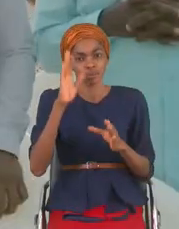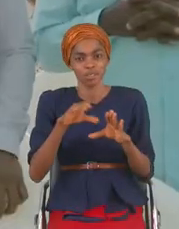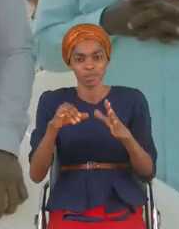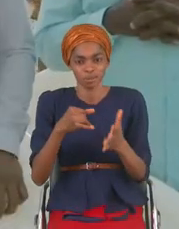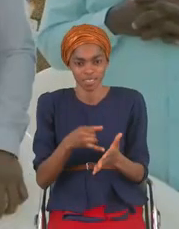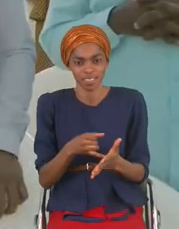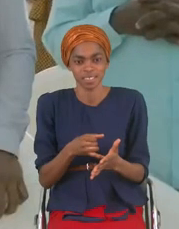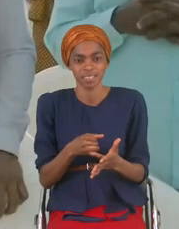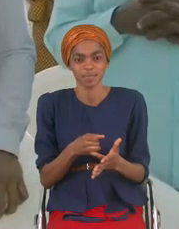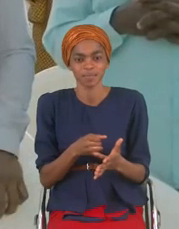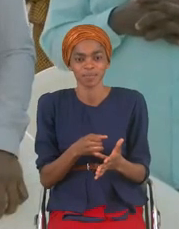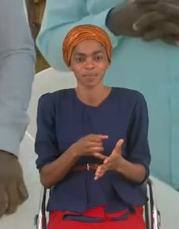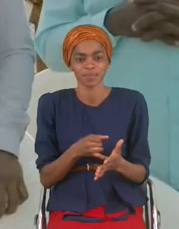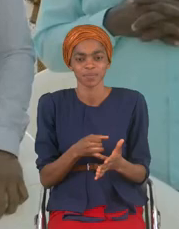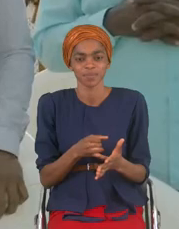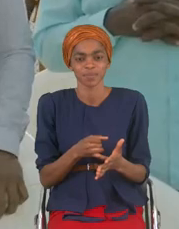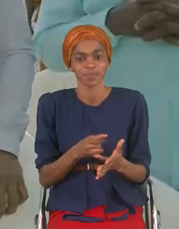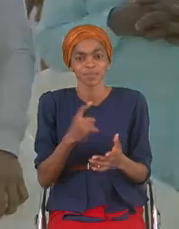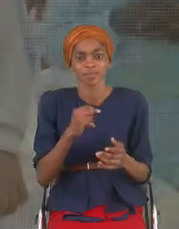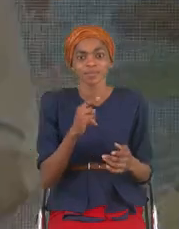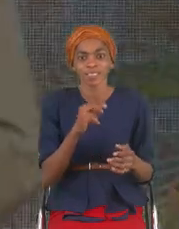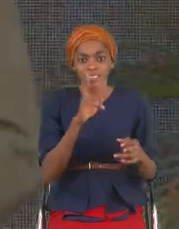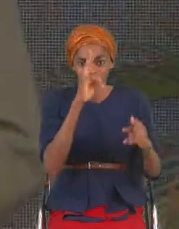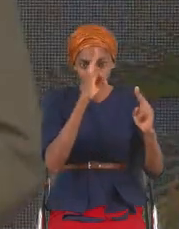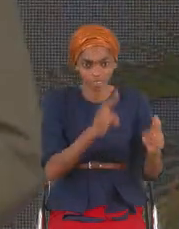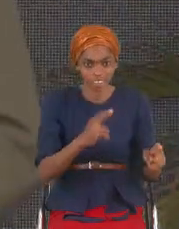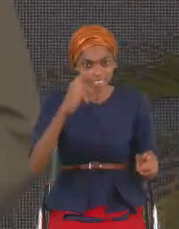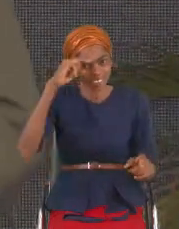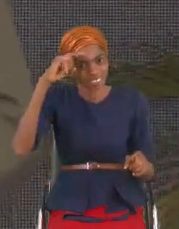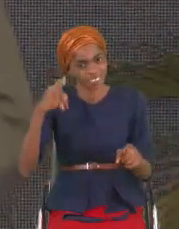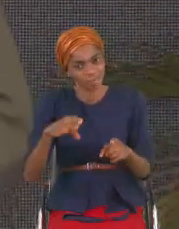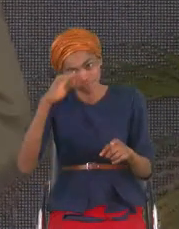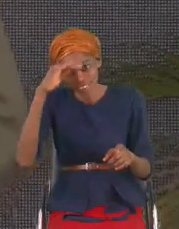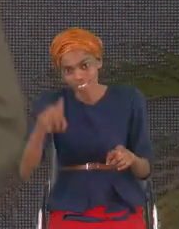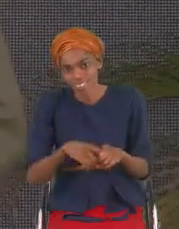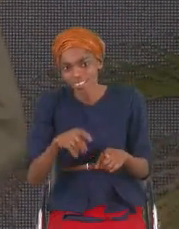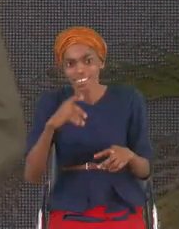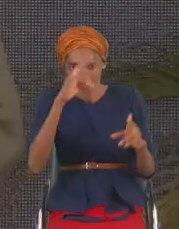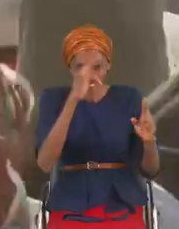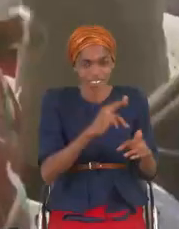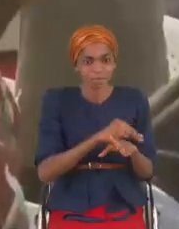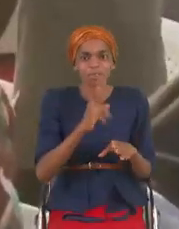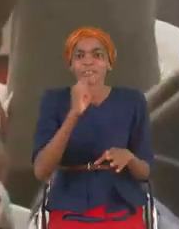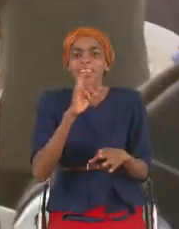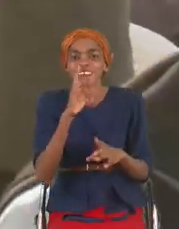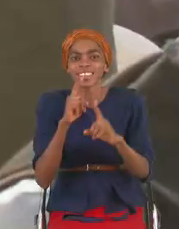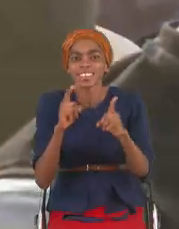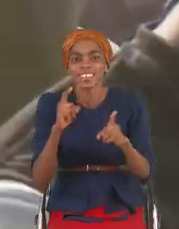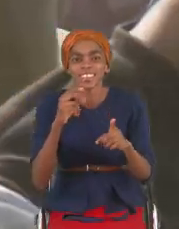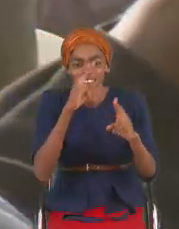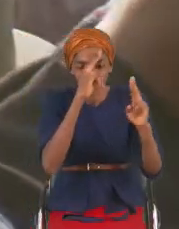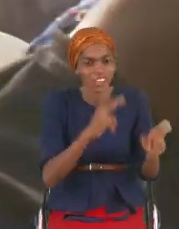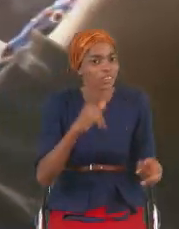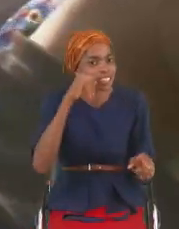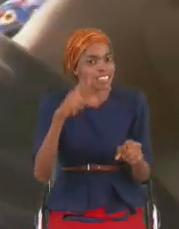Yes. The honored brother, honored minister, where is he there? Honored sister,